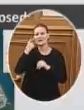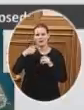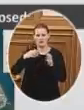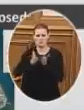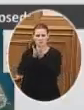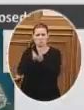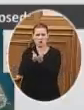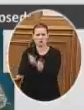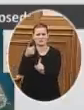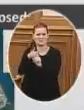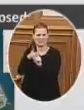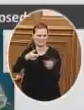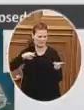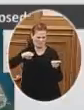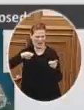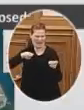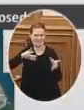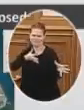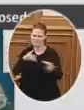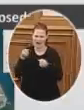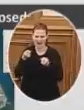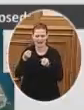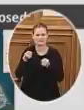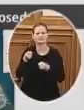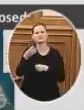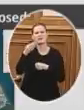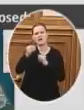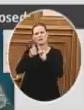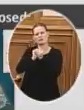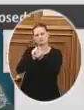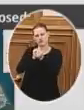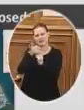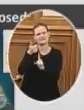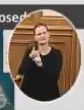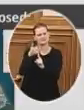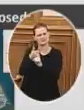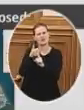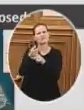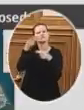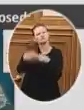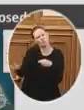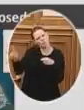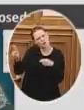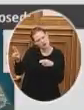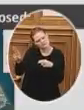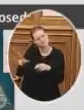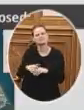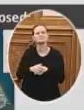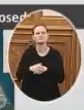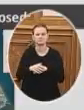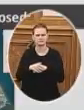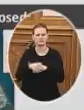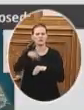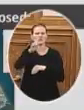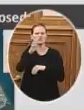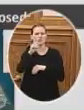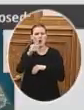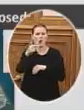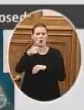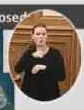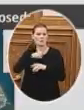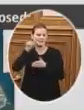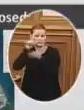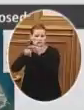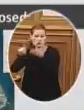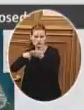the actual race area itself is much smaller than that, and it would be within that broader area, roughly between the Golden Gate Bridge, Alcatraz,